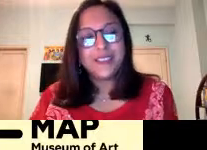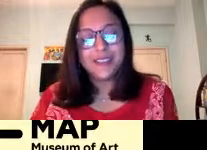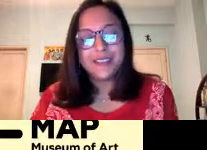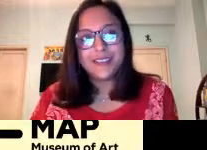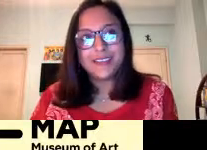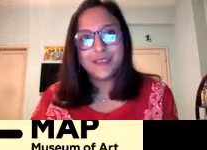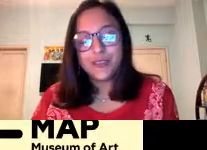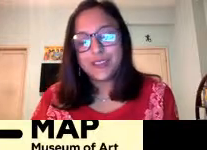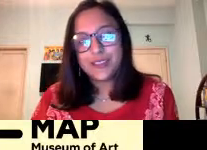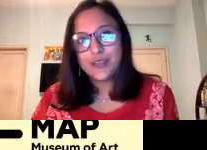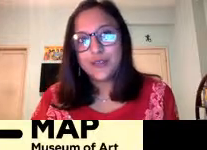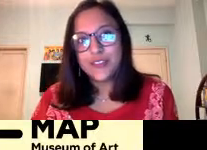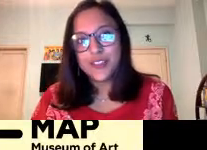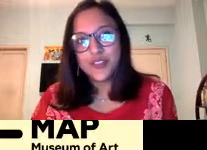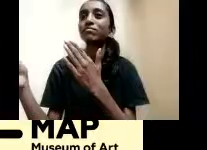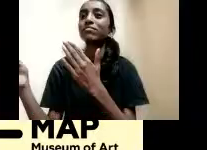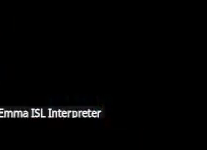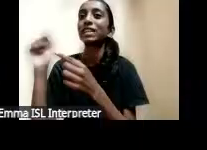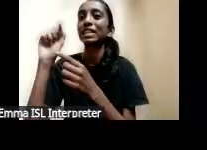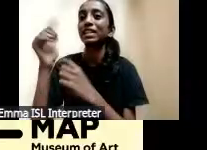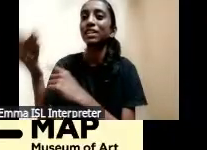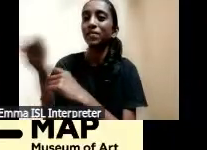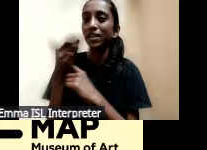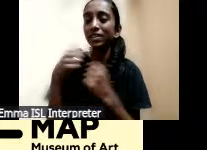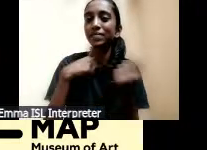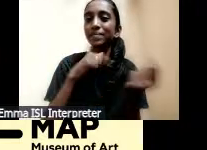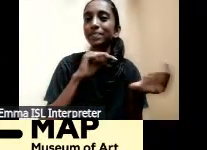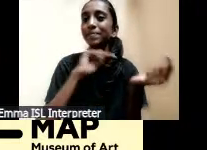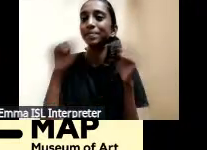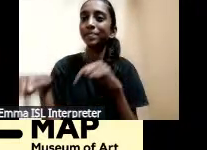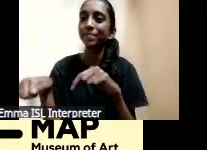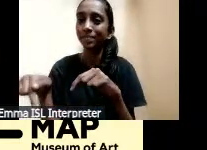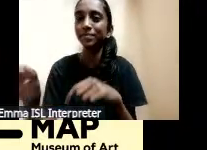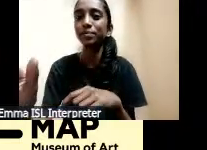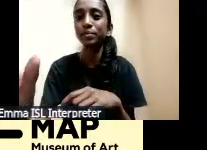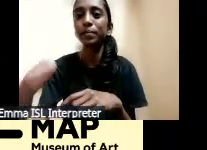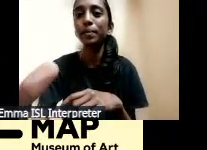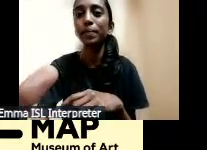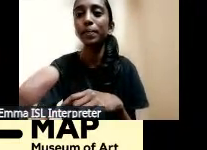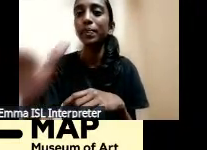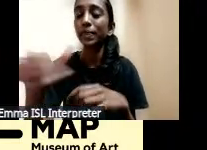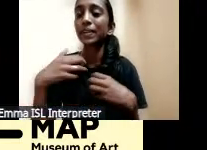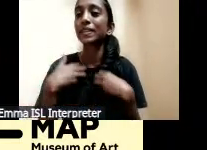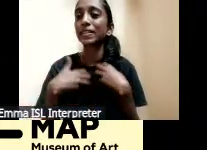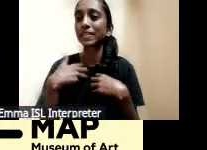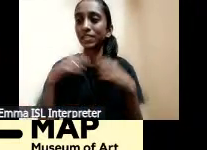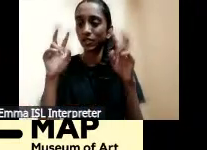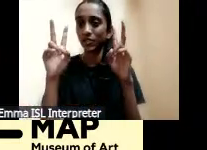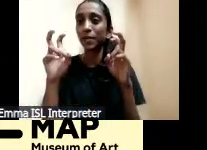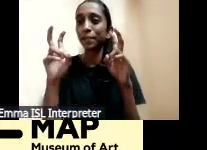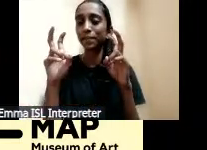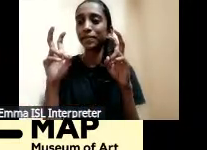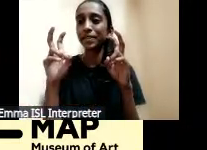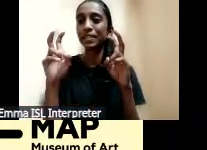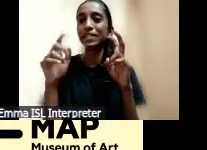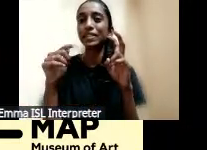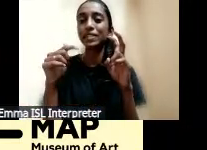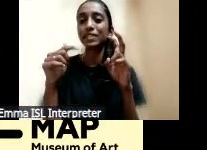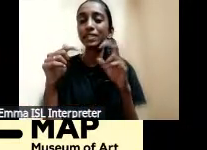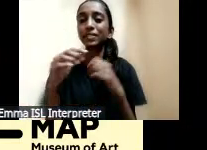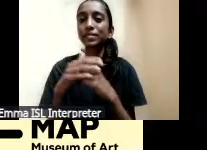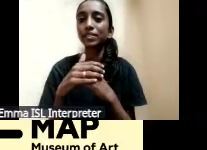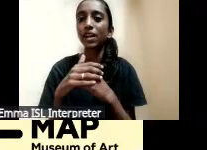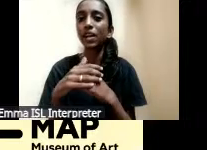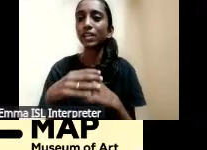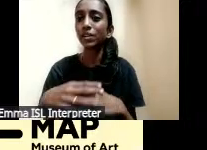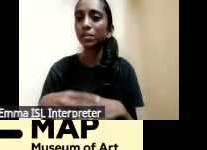me to this conversation, which is a very interesting topic and rather neglected part of South